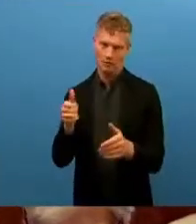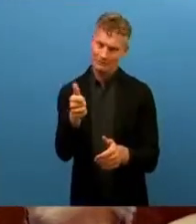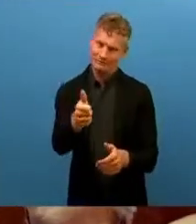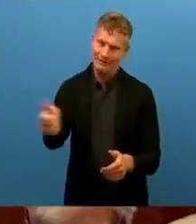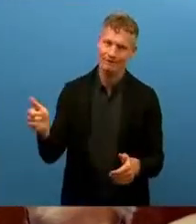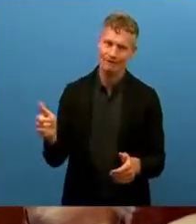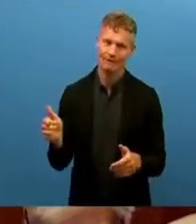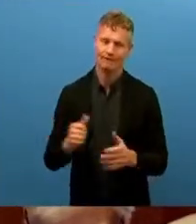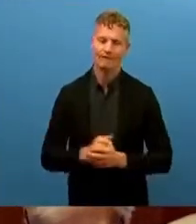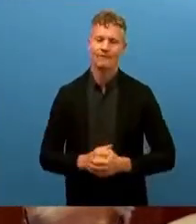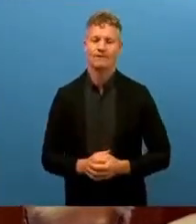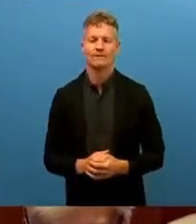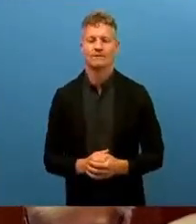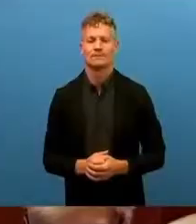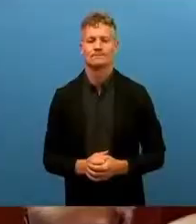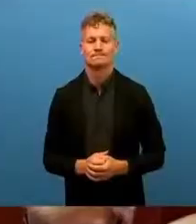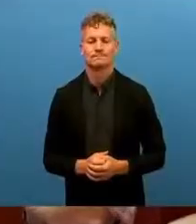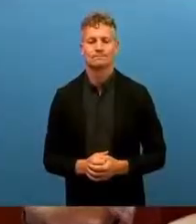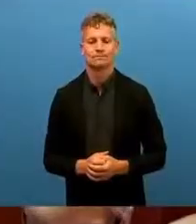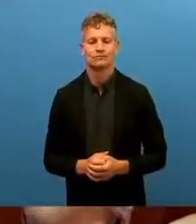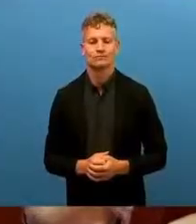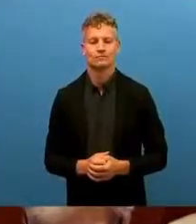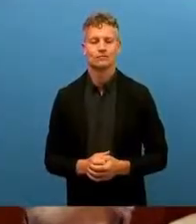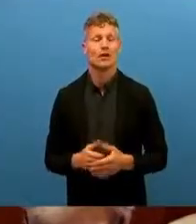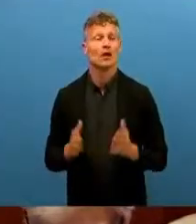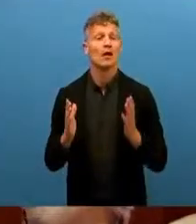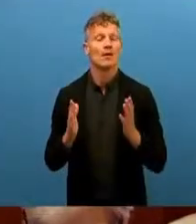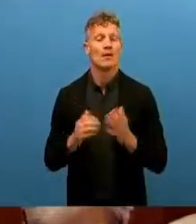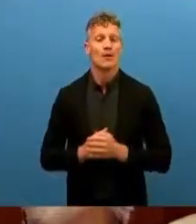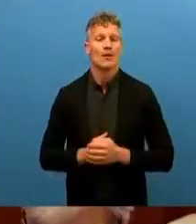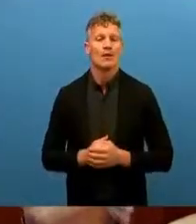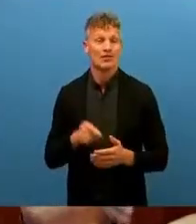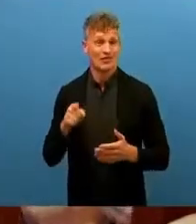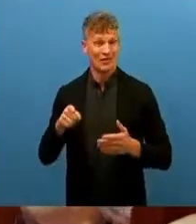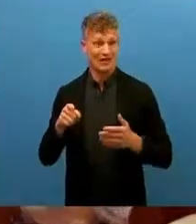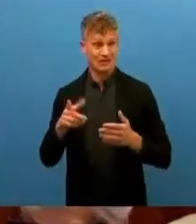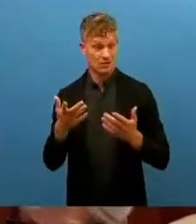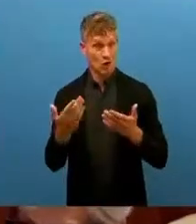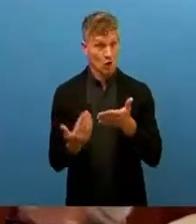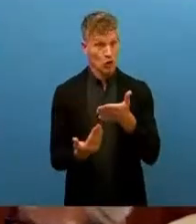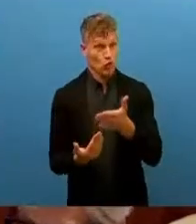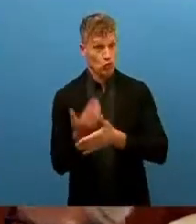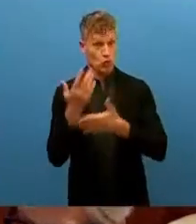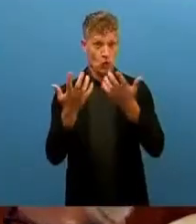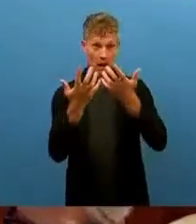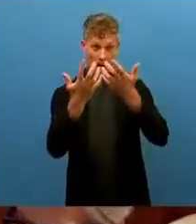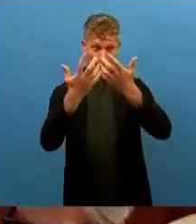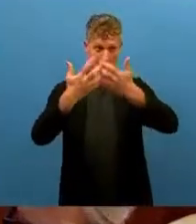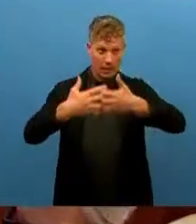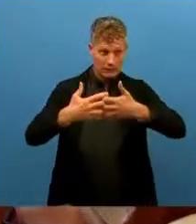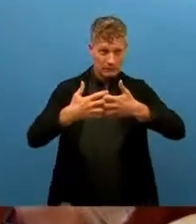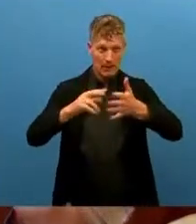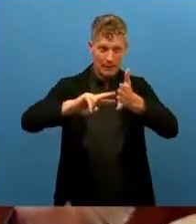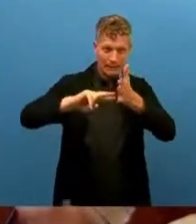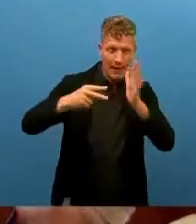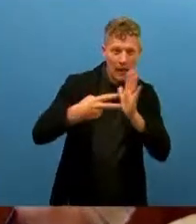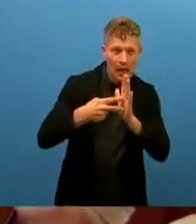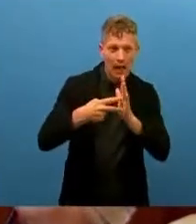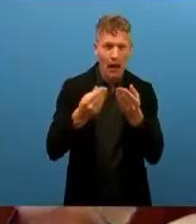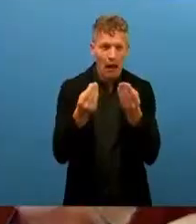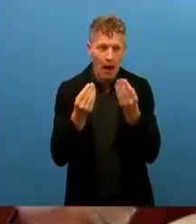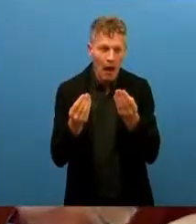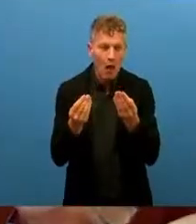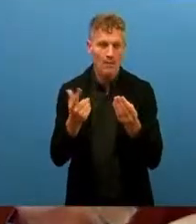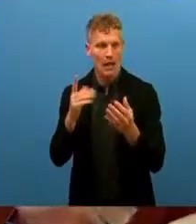discretion. This requires a sui generis accreditation mechanism tailored to the realities of Indigenous governance systems